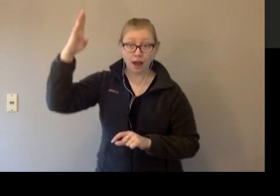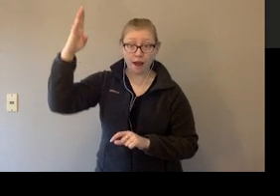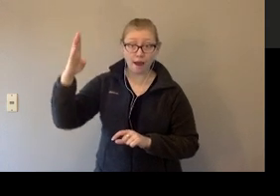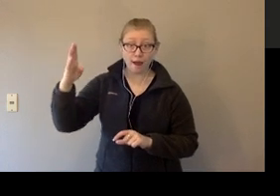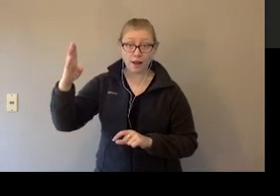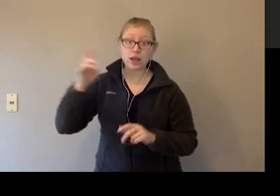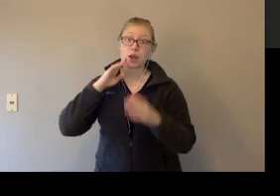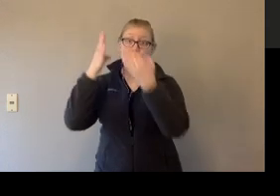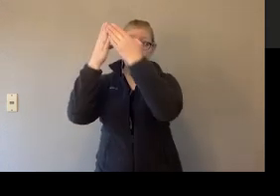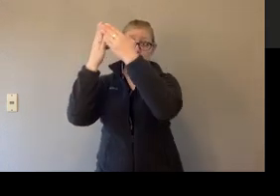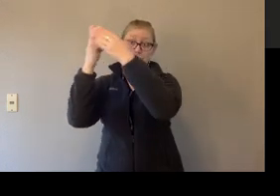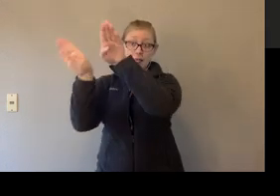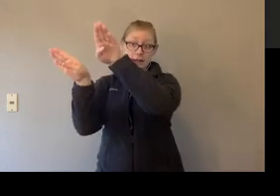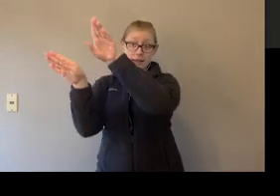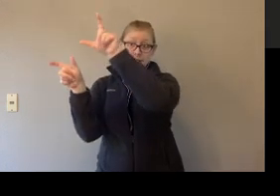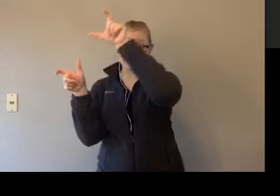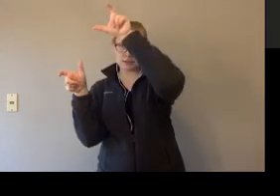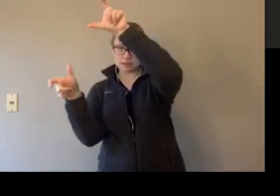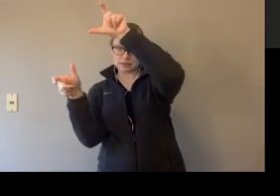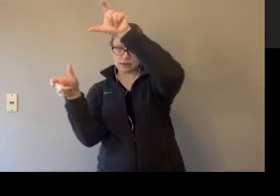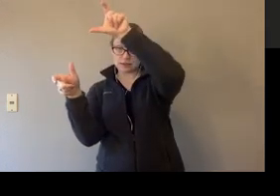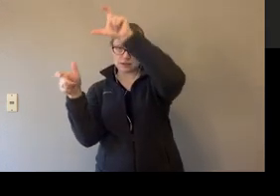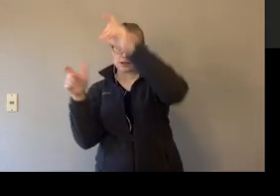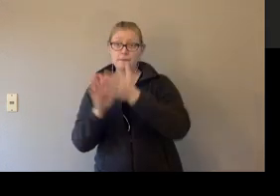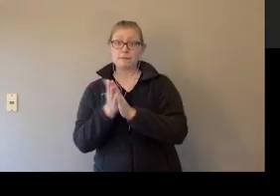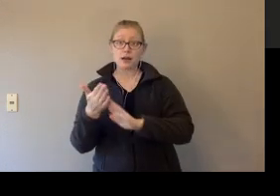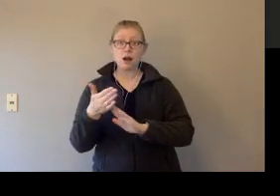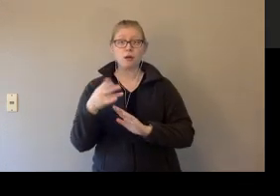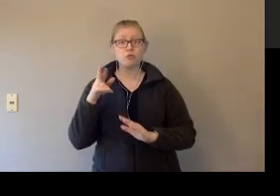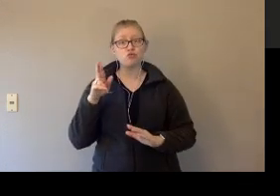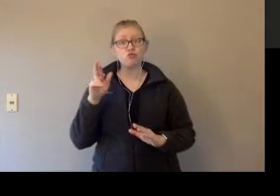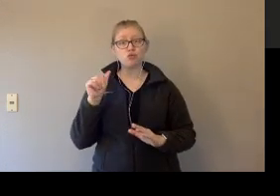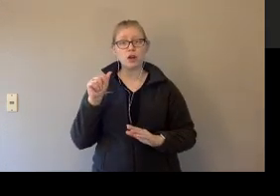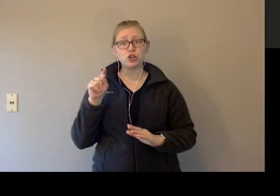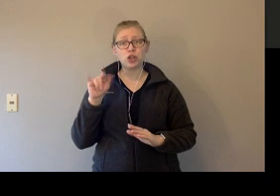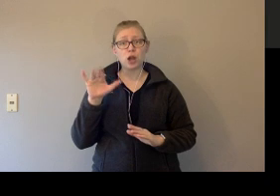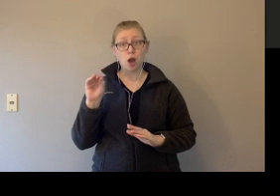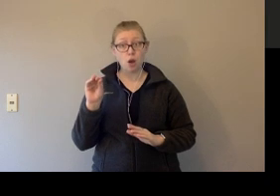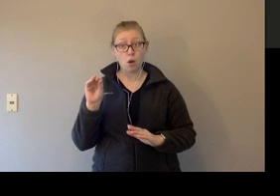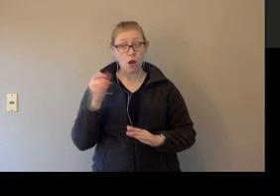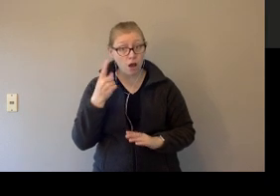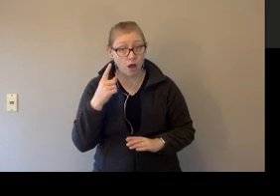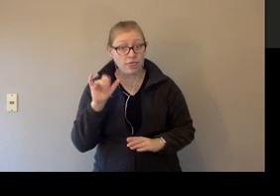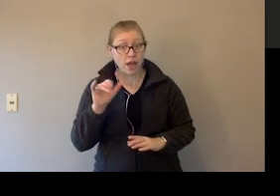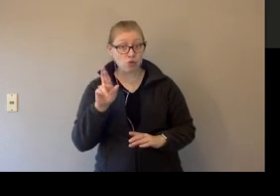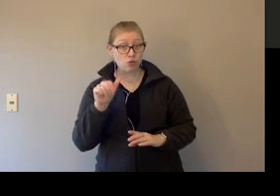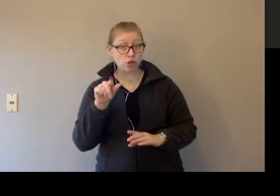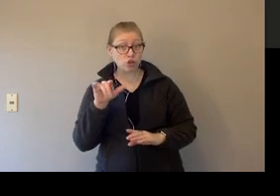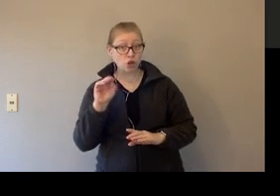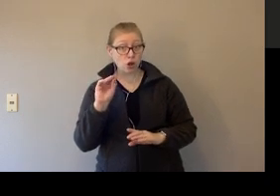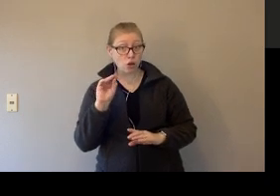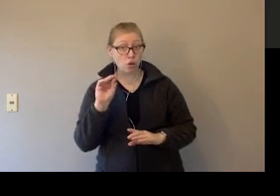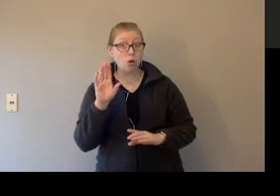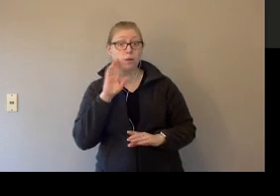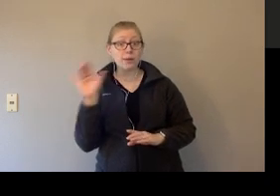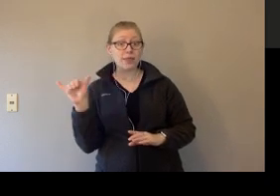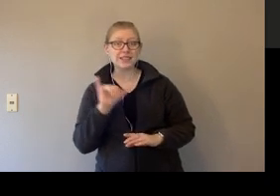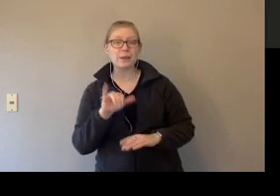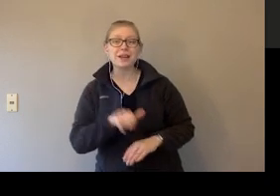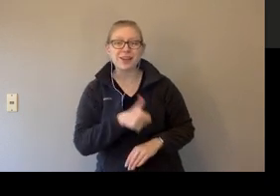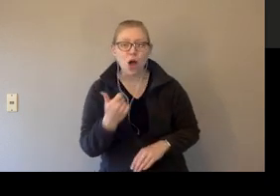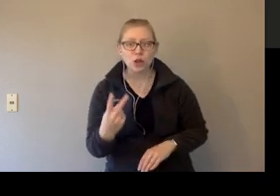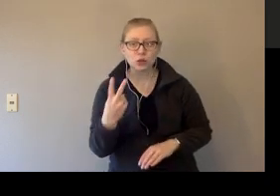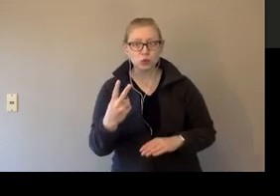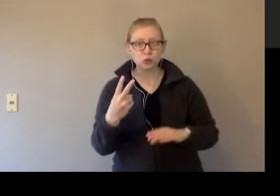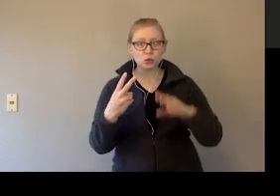segment into a proportion or into a ratio that's the same as the ratio of the other two sides of the triangle.